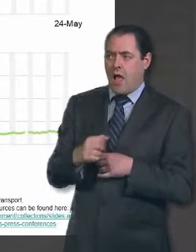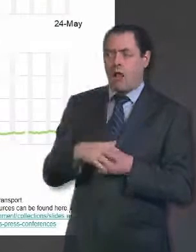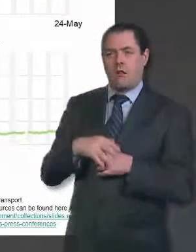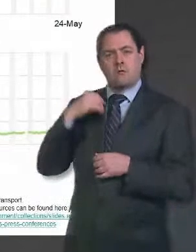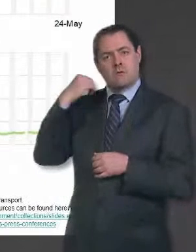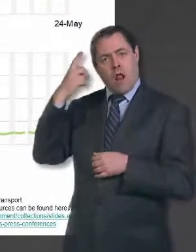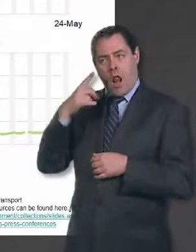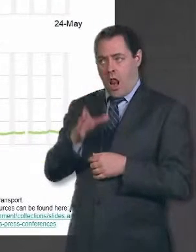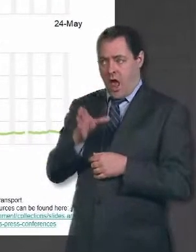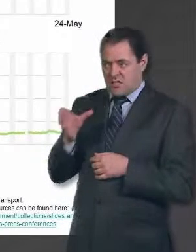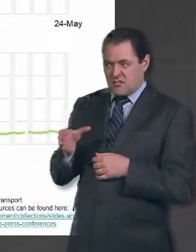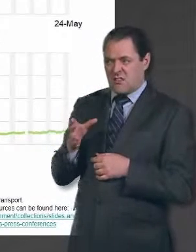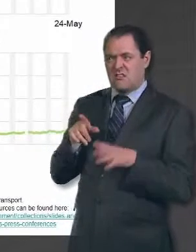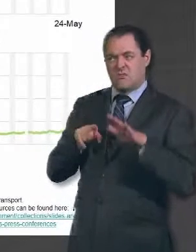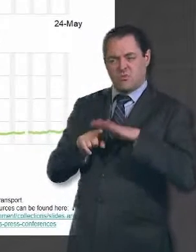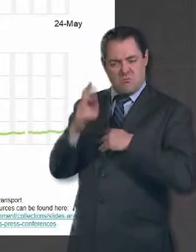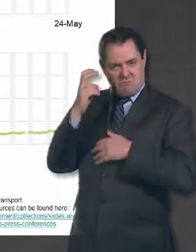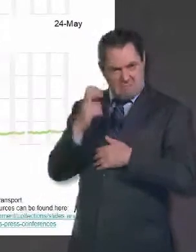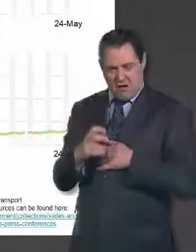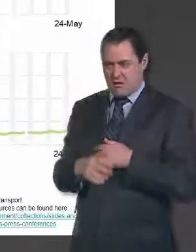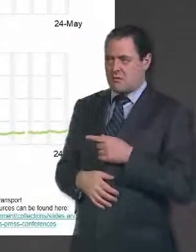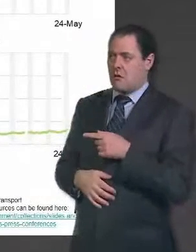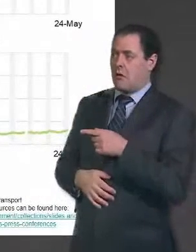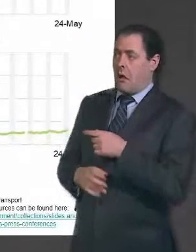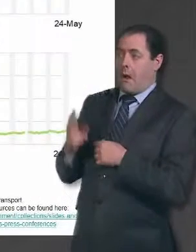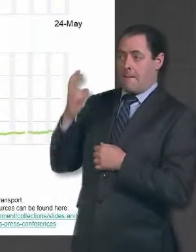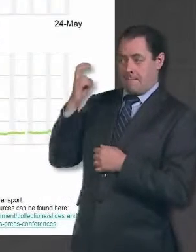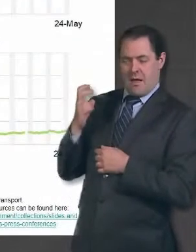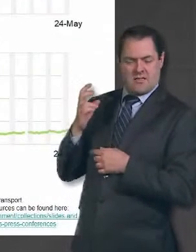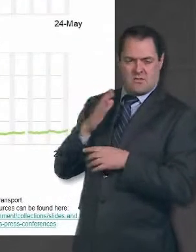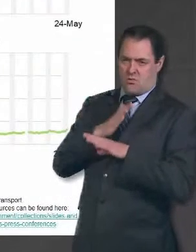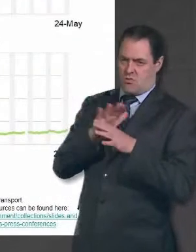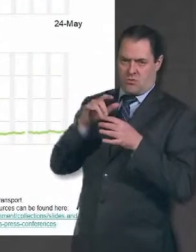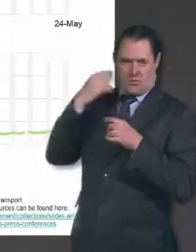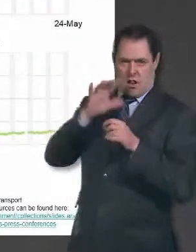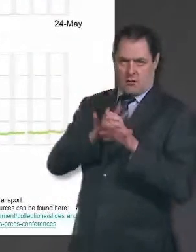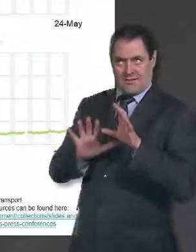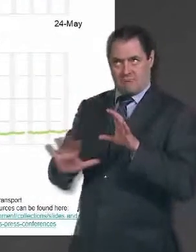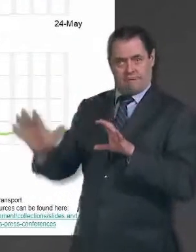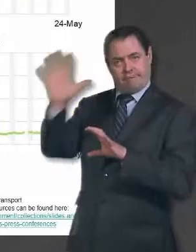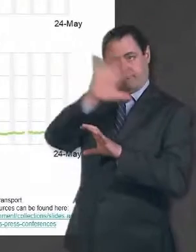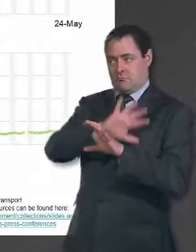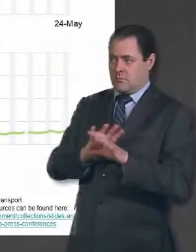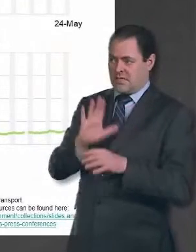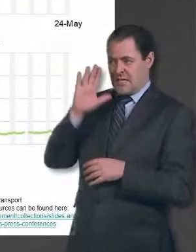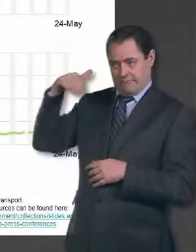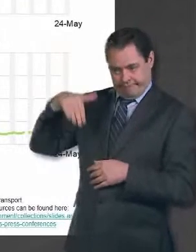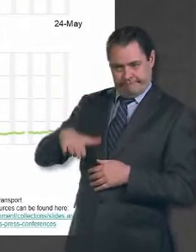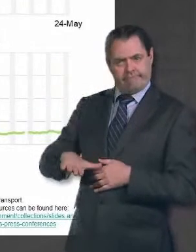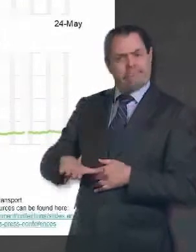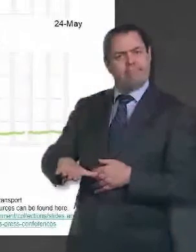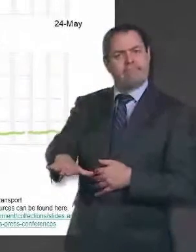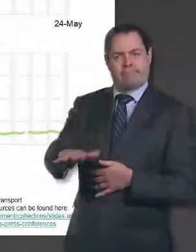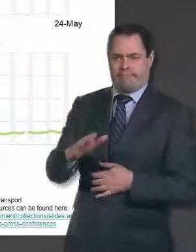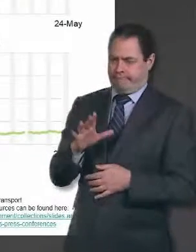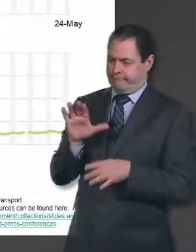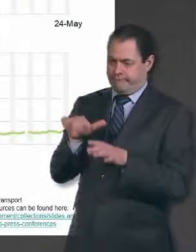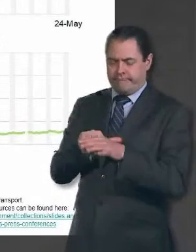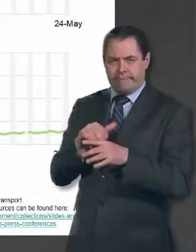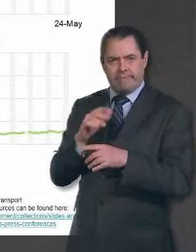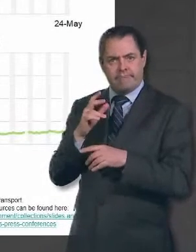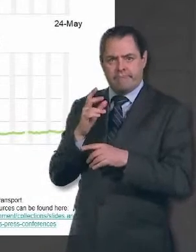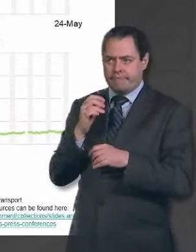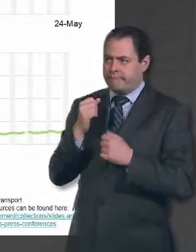buses outside London. And there the trend is really very flat, showing really no increase in the use of public